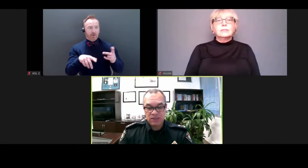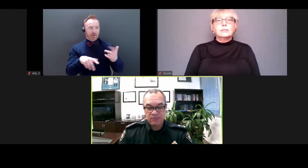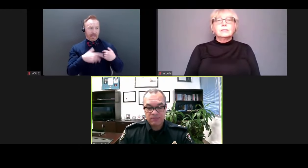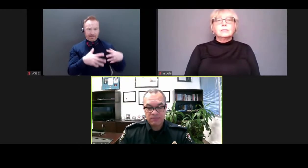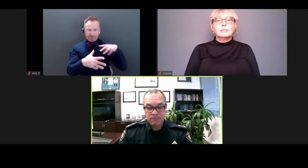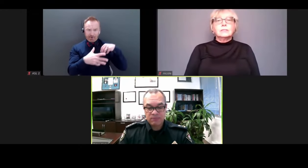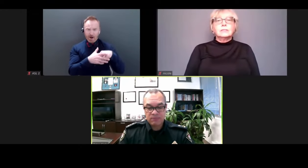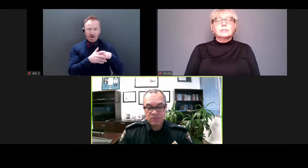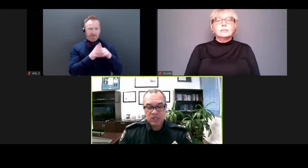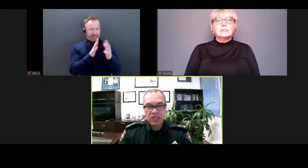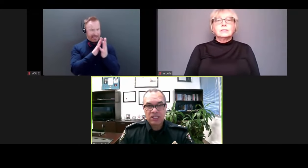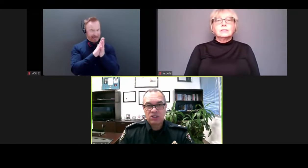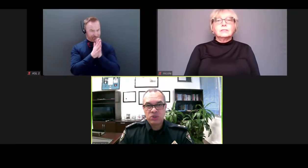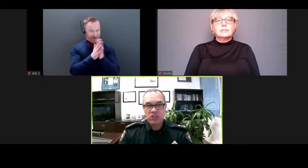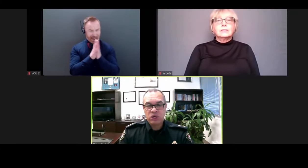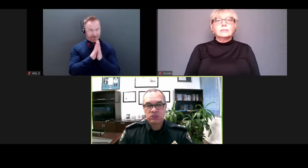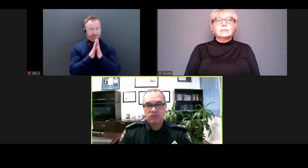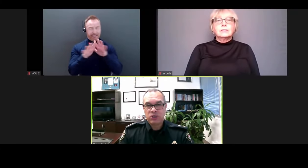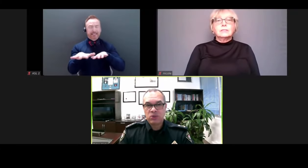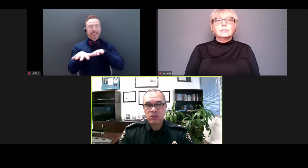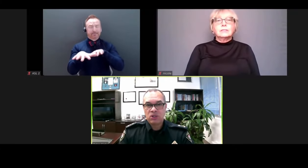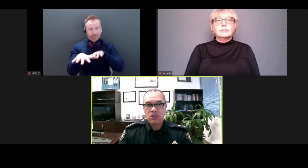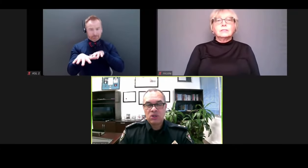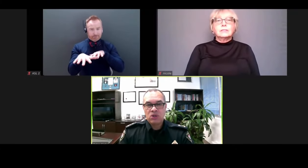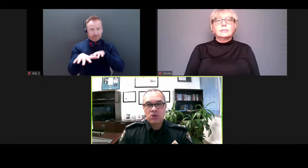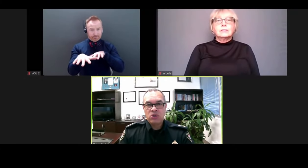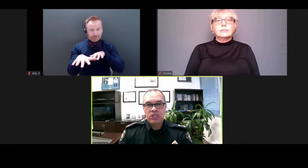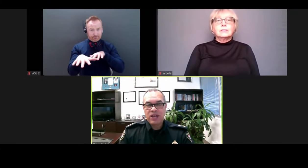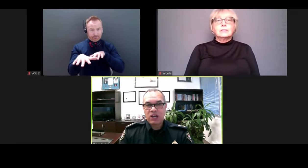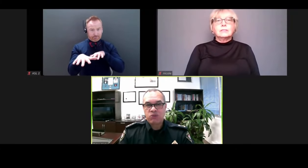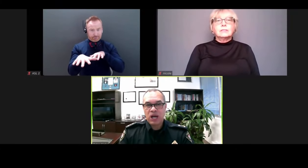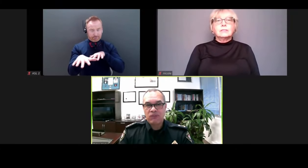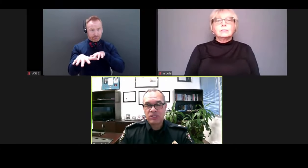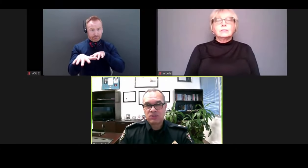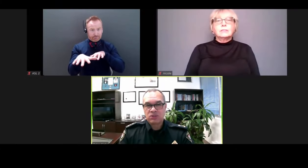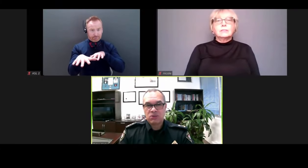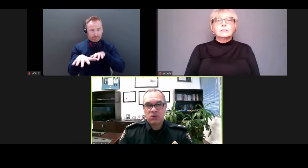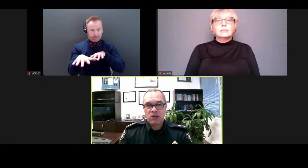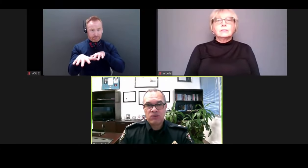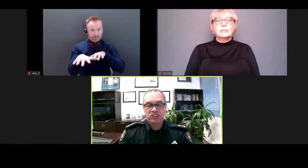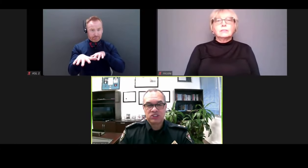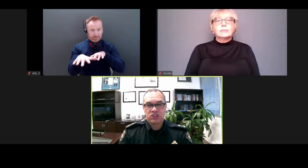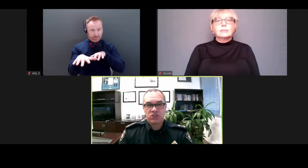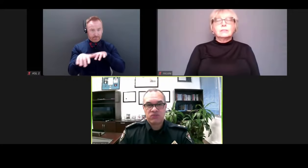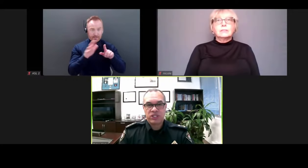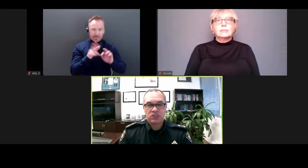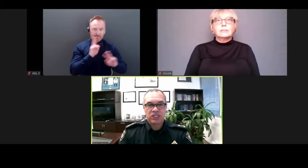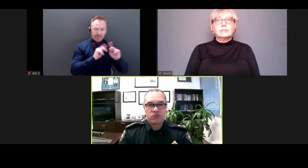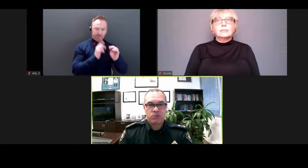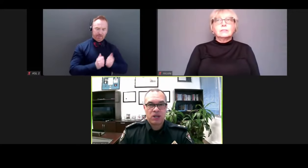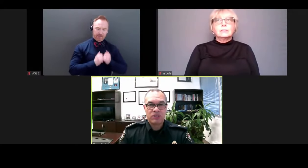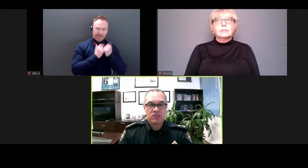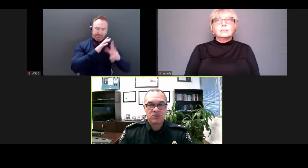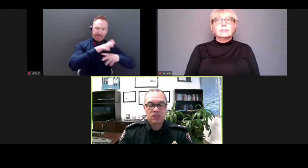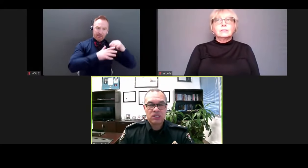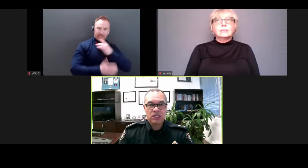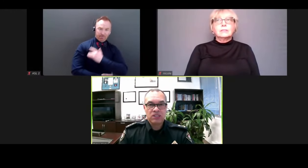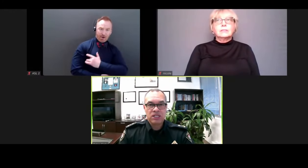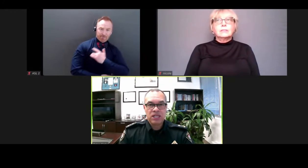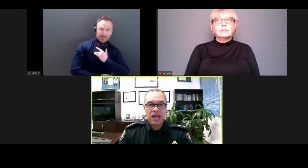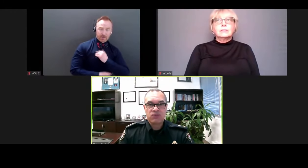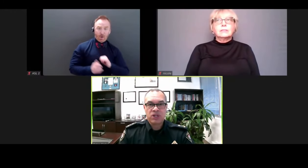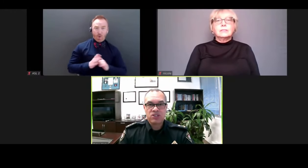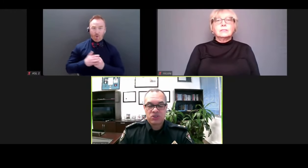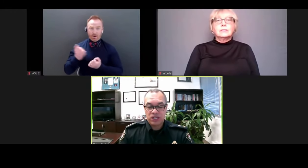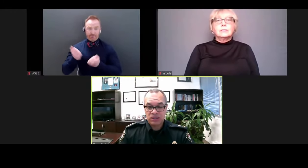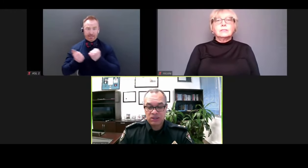city, including those of you who live out of province or have registered your vehicles out of province, indeed